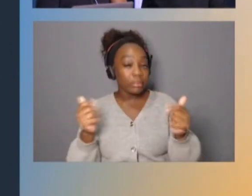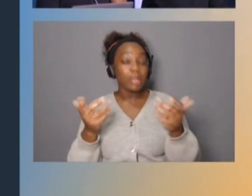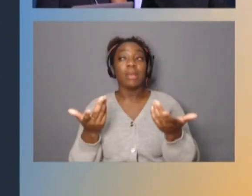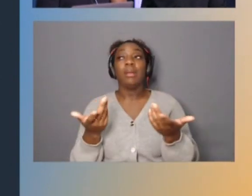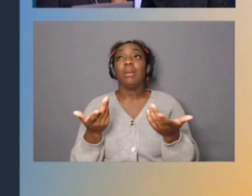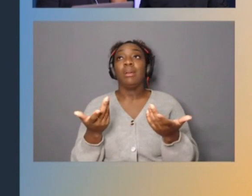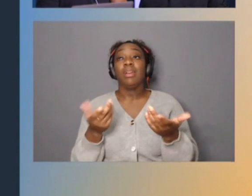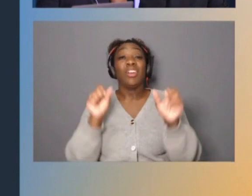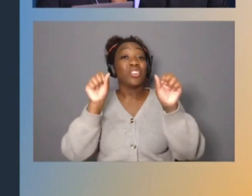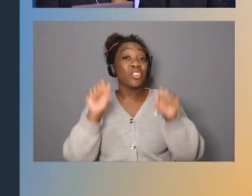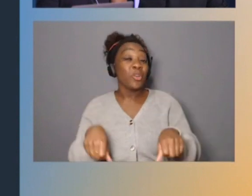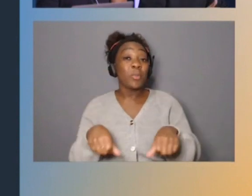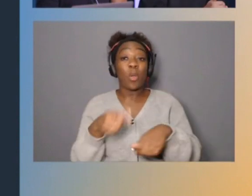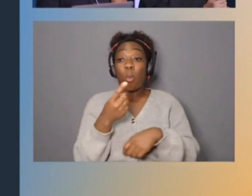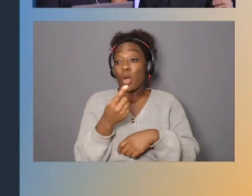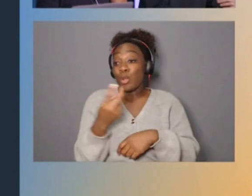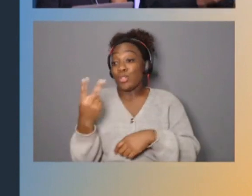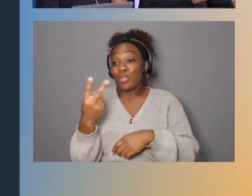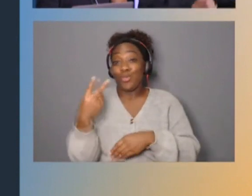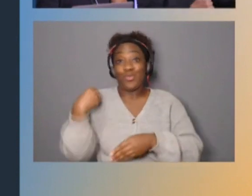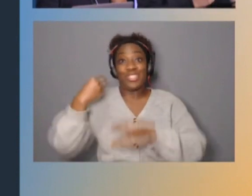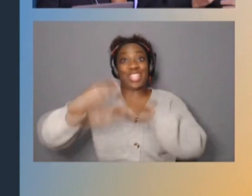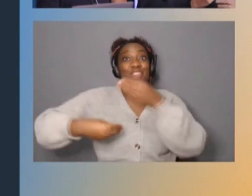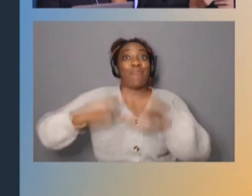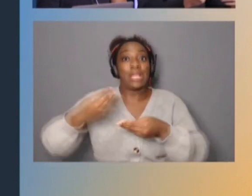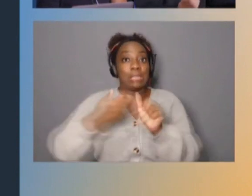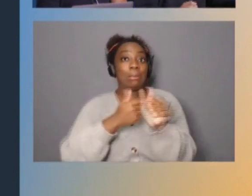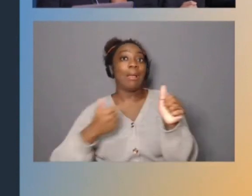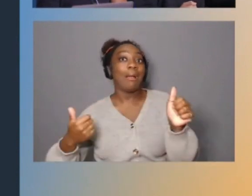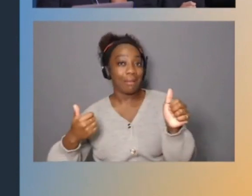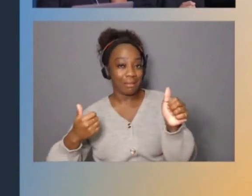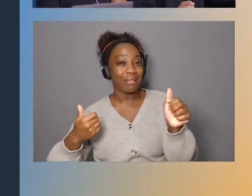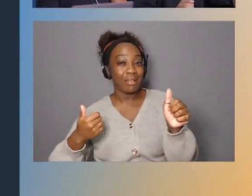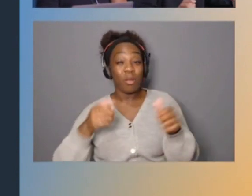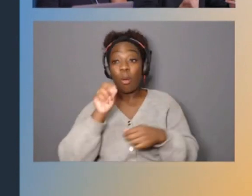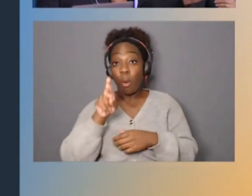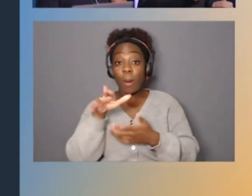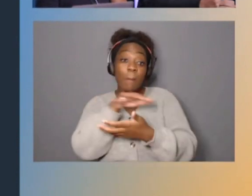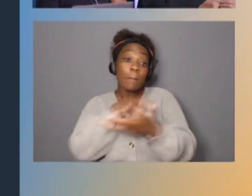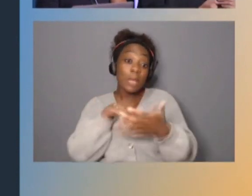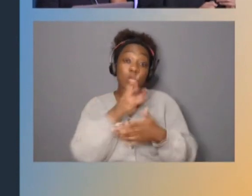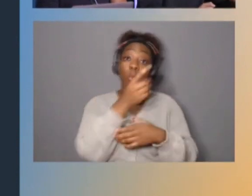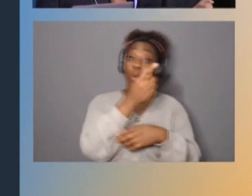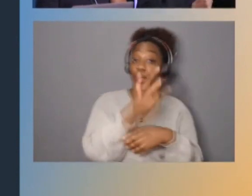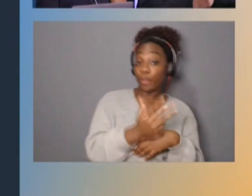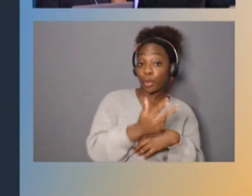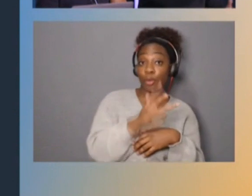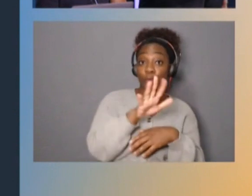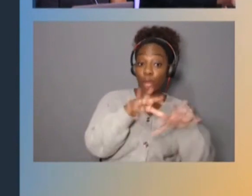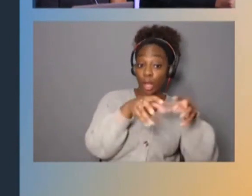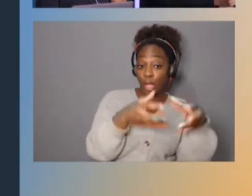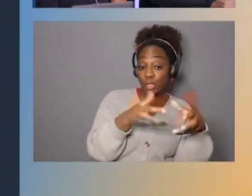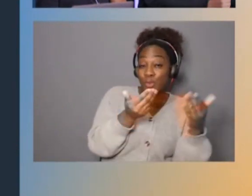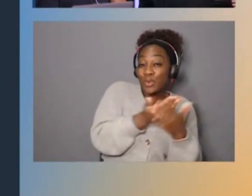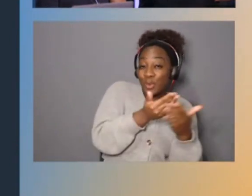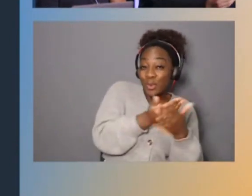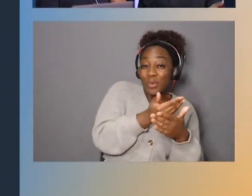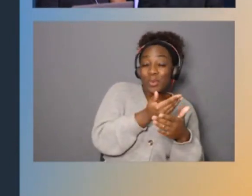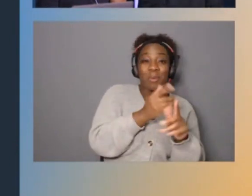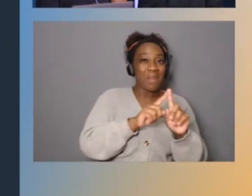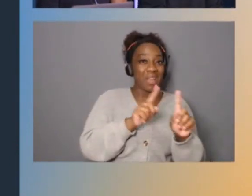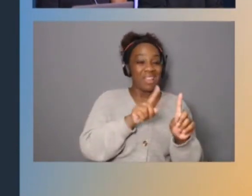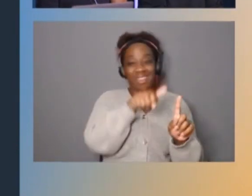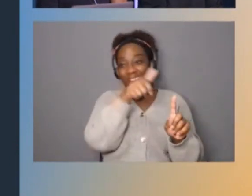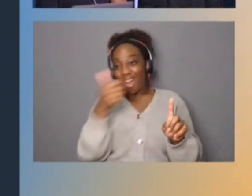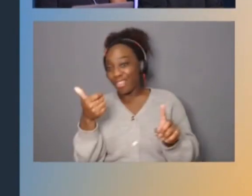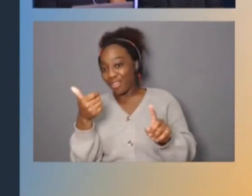2 generations behind the latest models, or you maybe have a mix, like 1/3 of your cluster is like new, but then the other thirds are